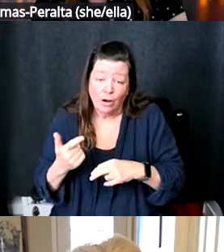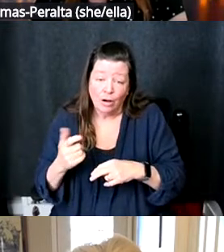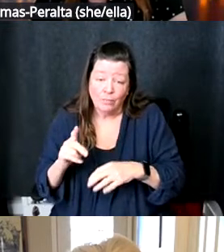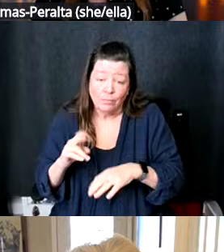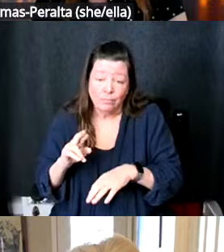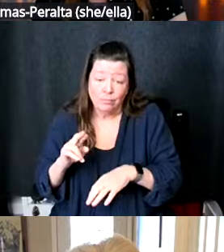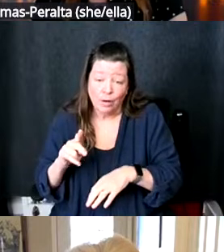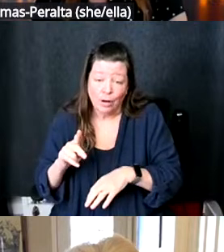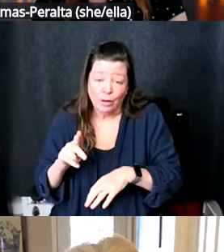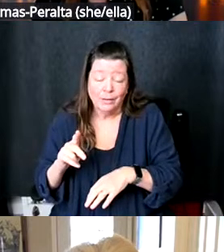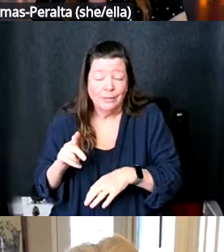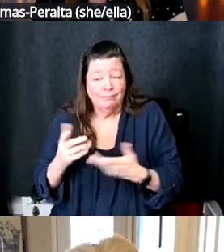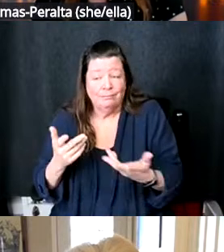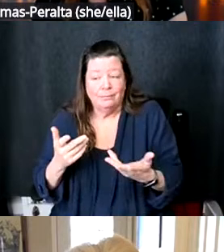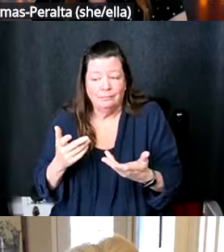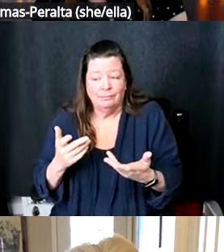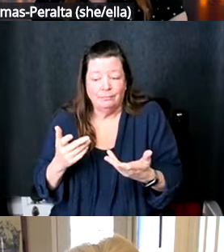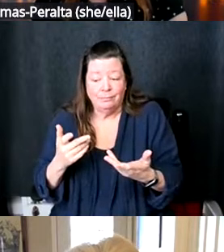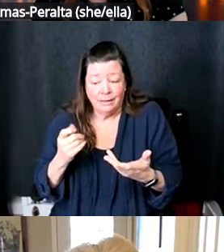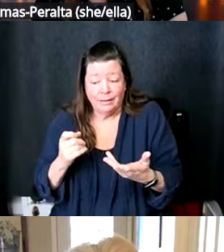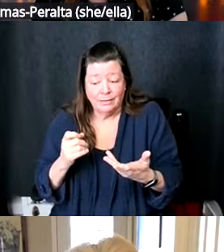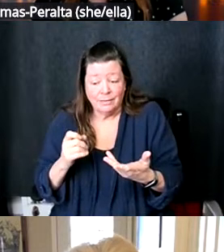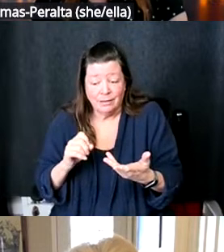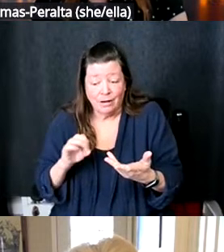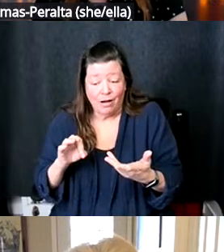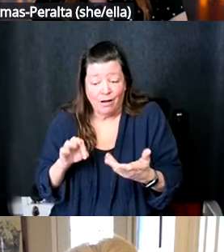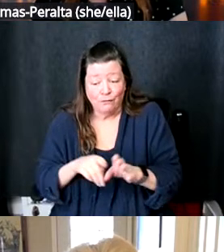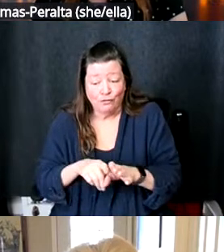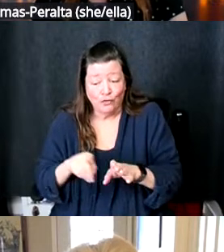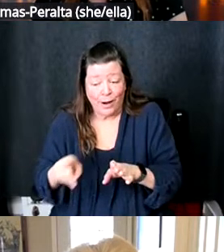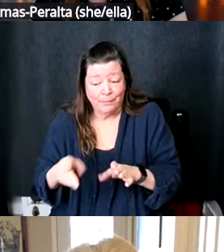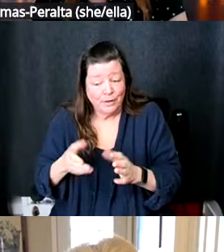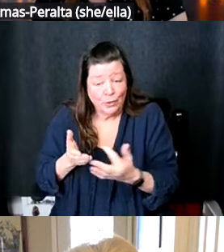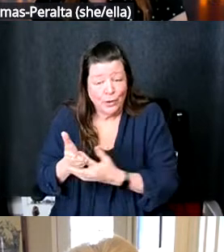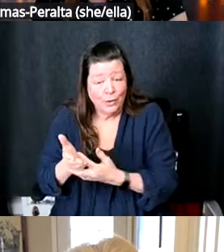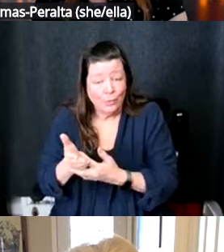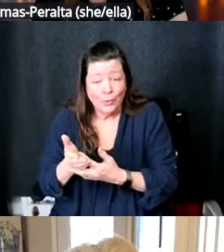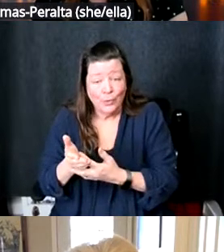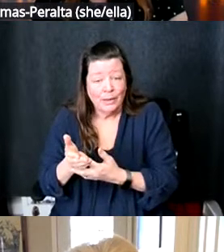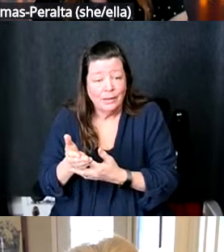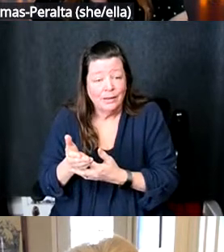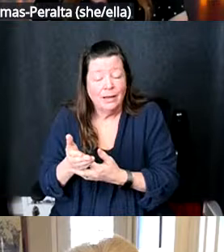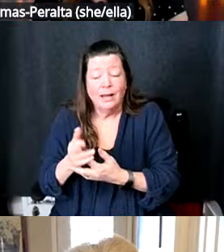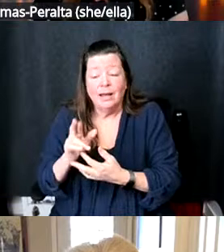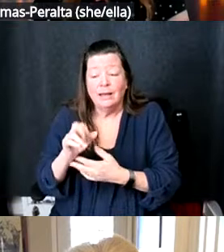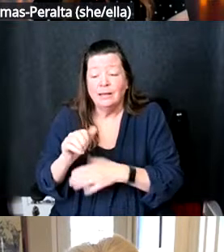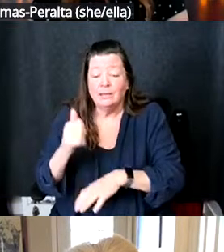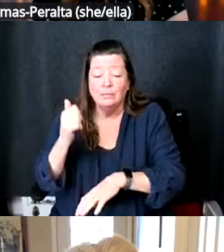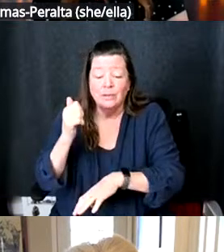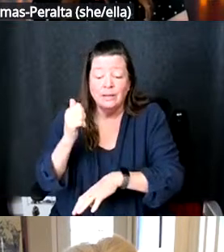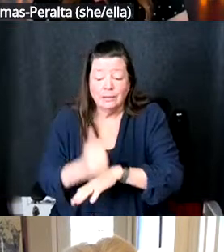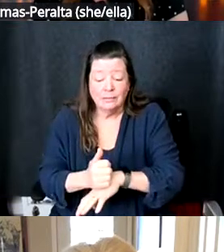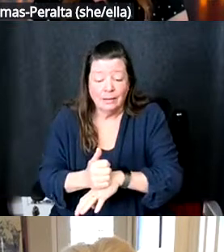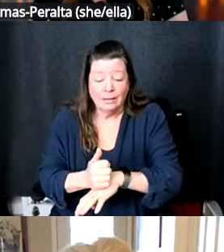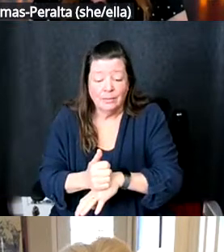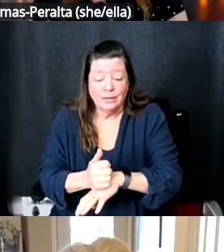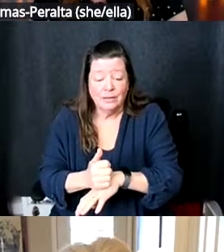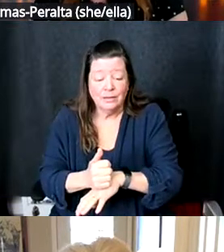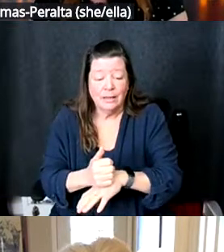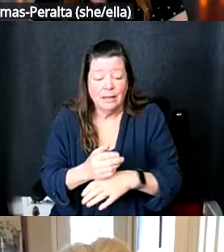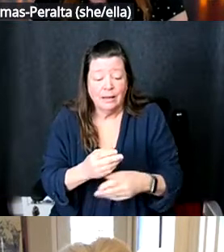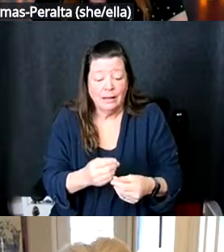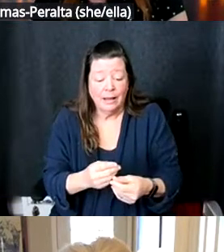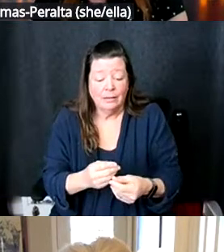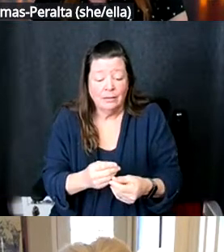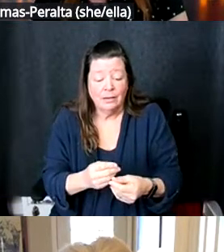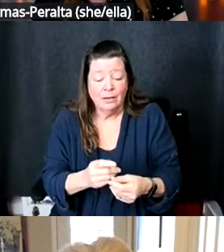of it, because they're putting an off-ramp through it and then reestablishing, land where the old ramp was and that sort of